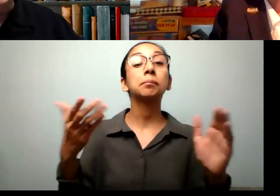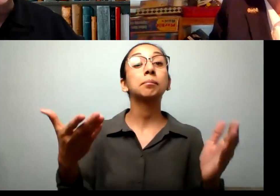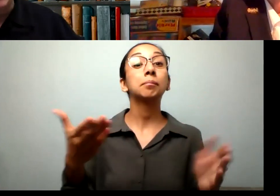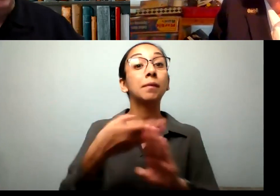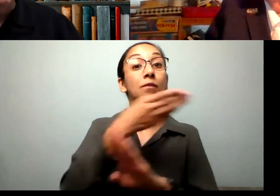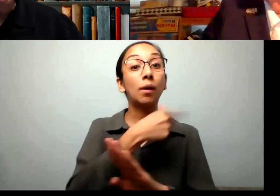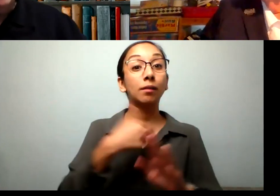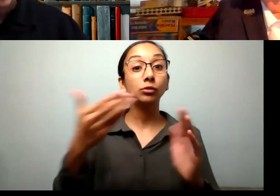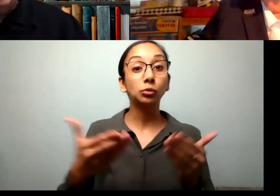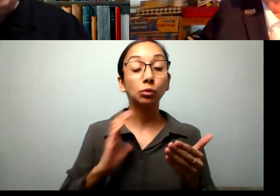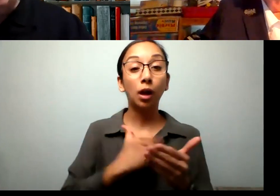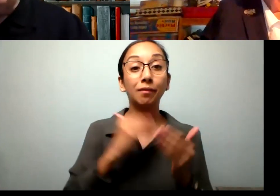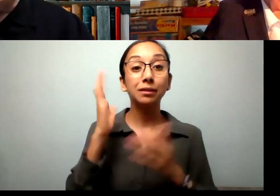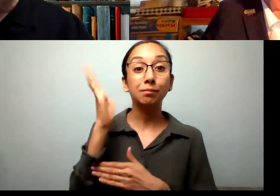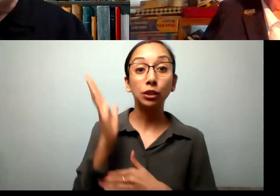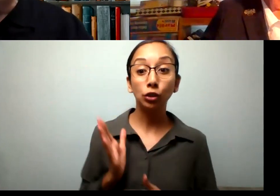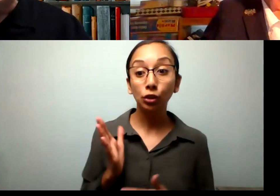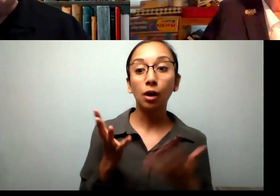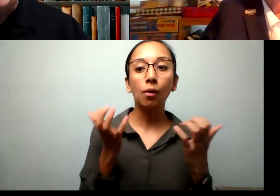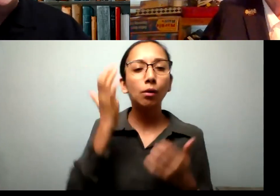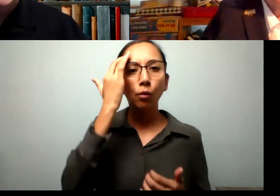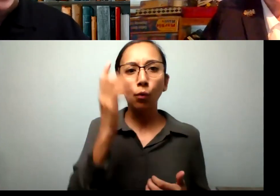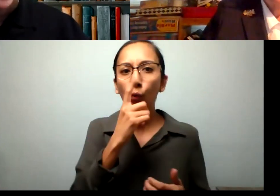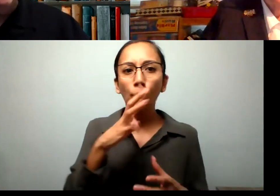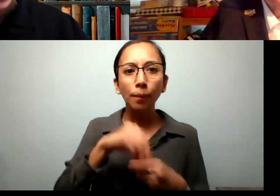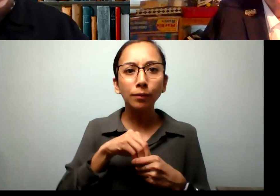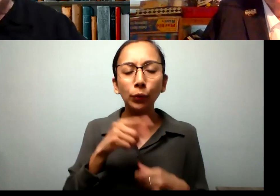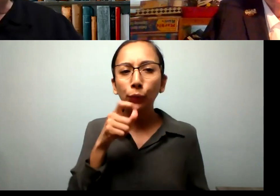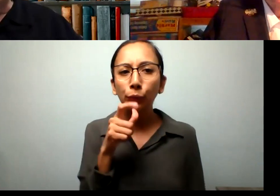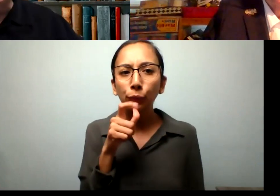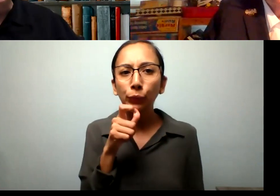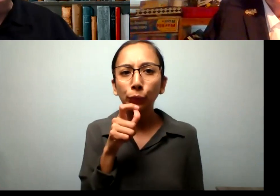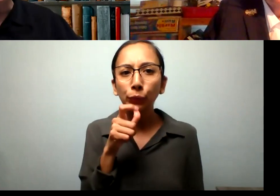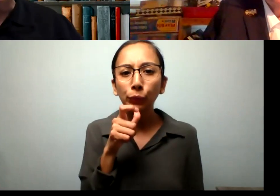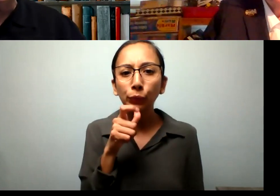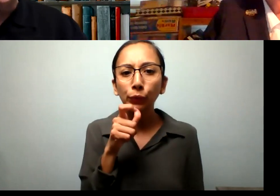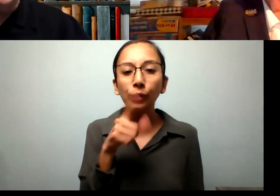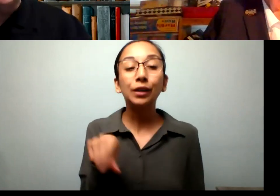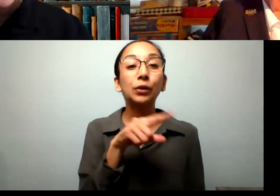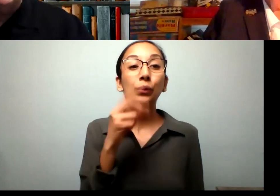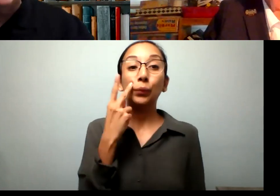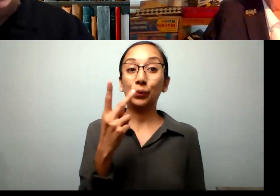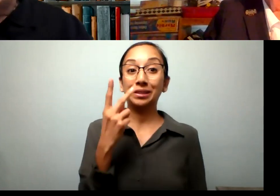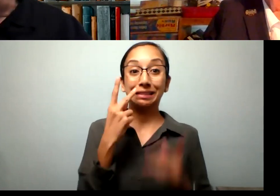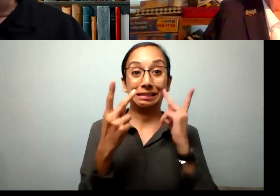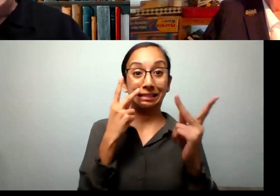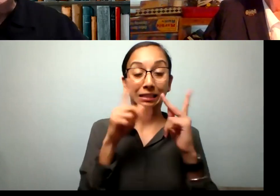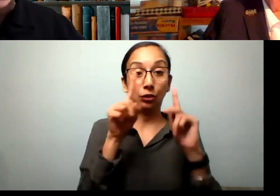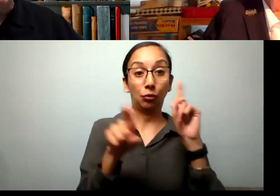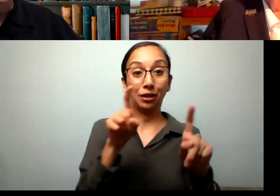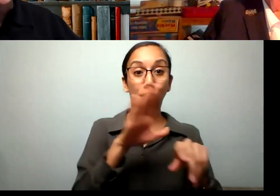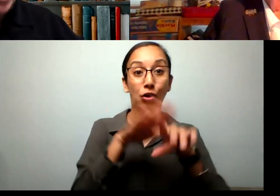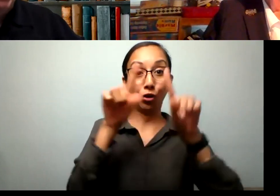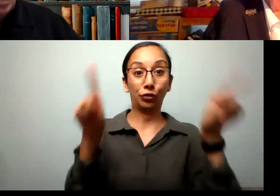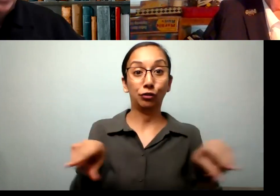I'd like to know who is participating today. And you'll see these questions on the screen. So please